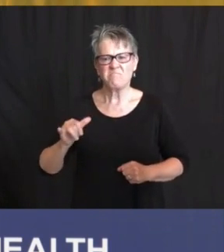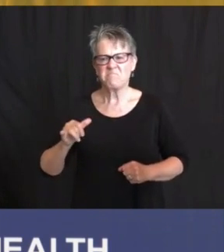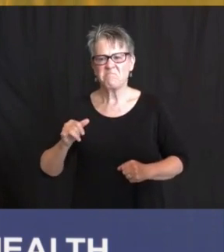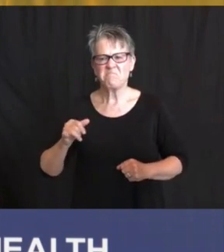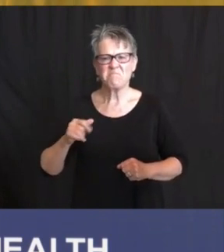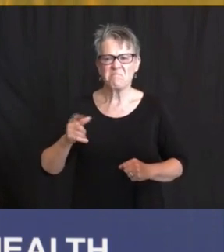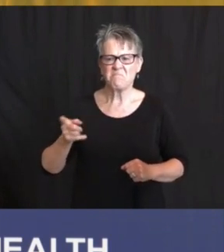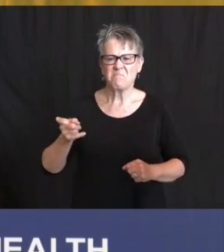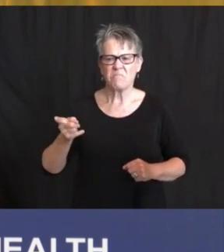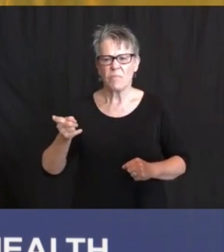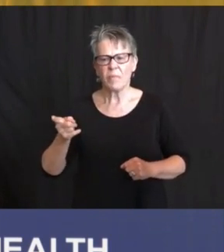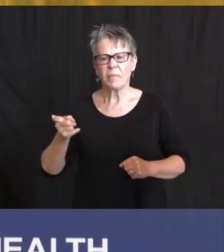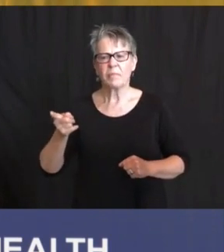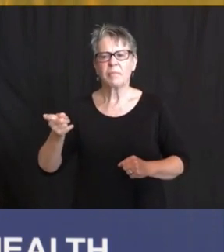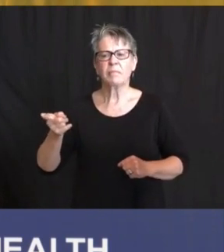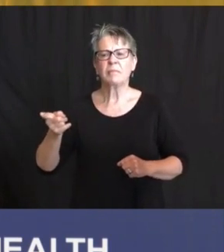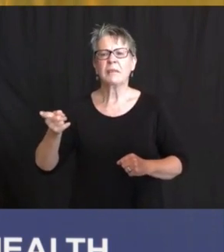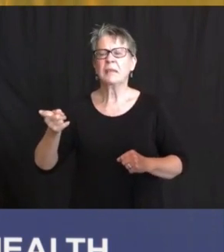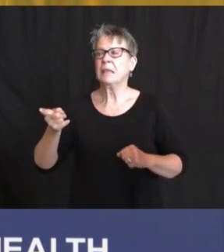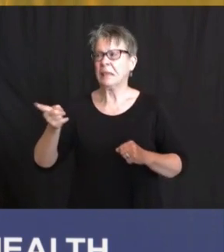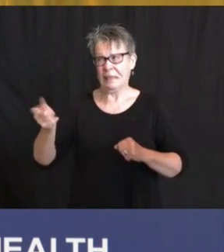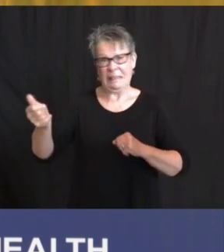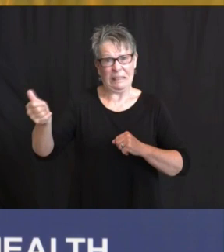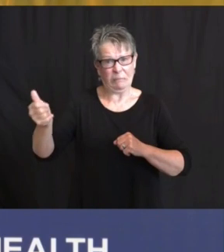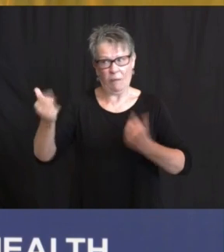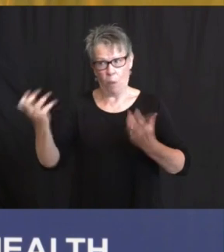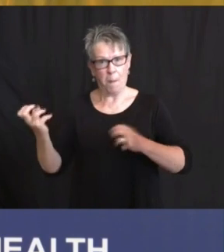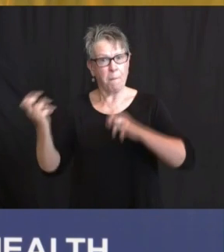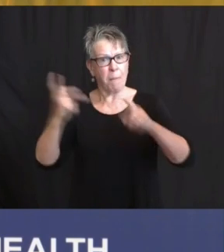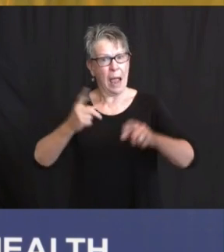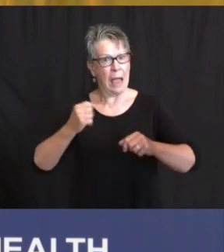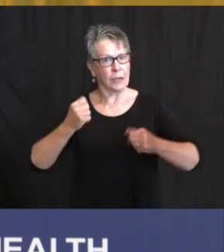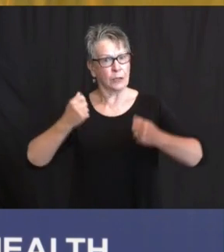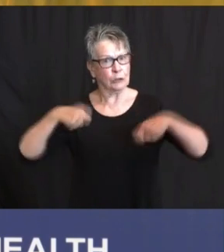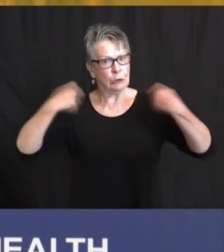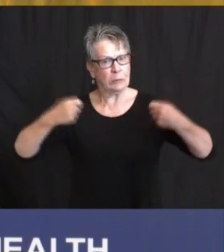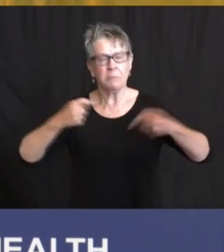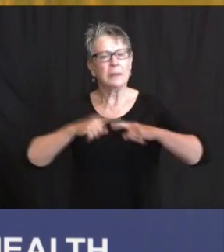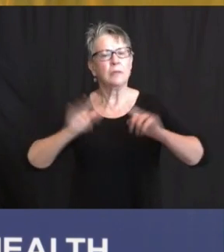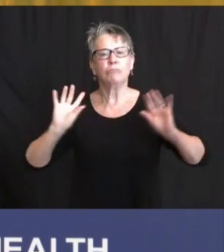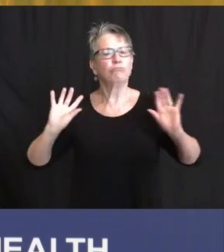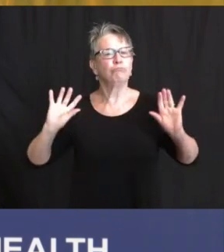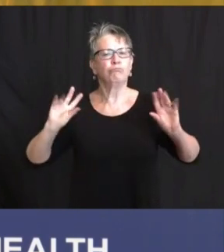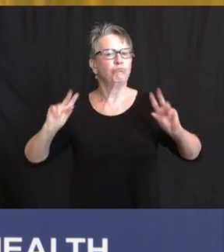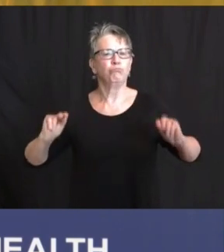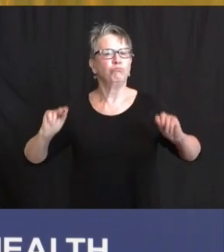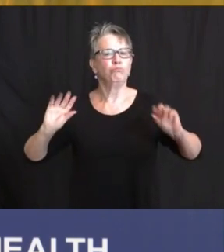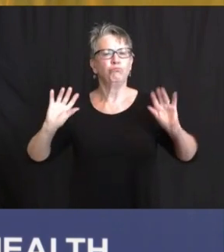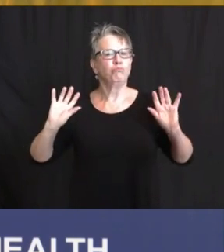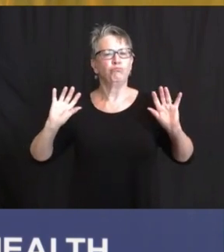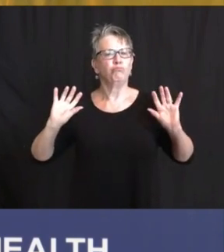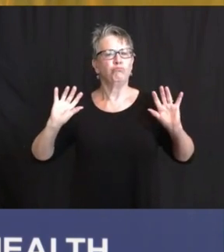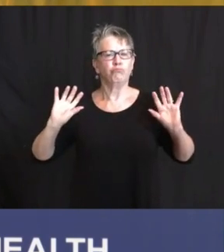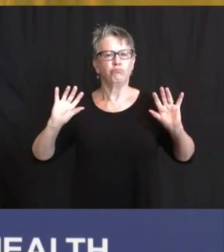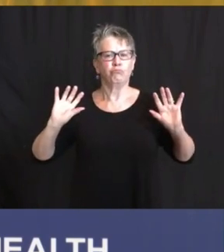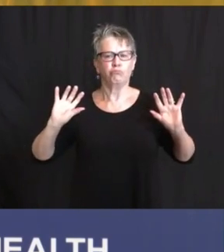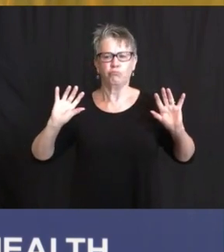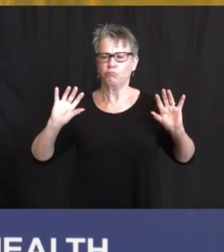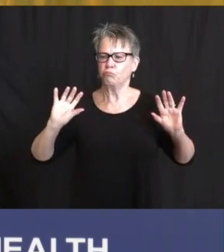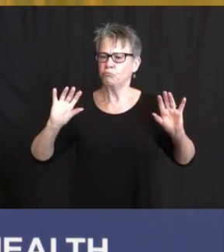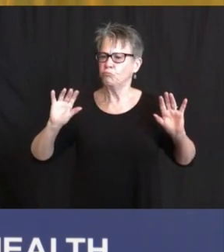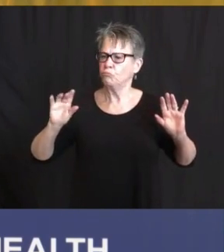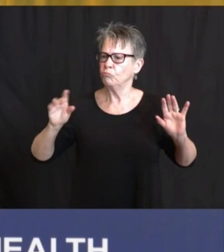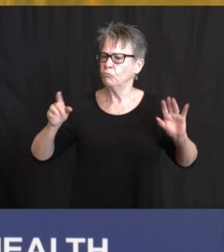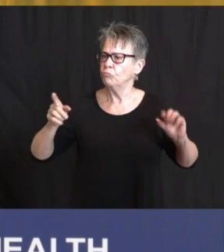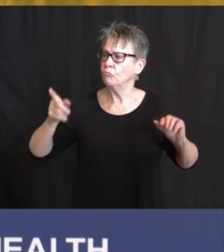once again, even making the bicycle ride down to the gym on Tuesday after it finally reopened, the Terminator star was